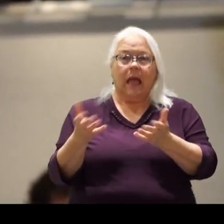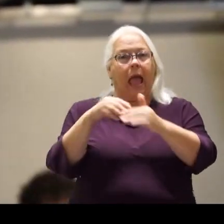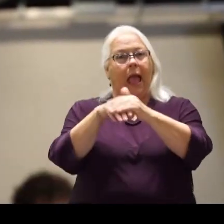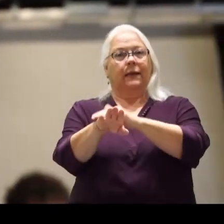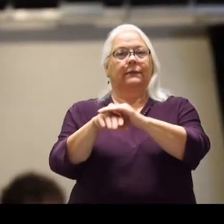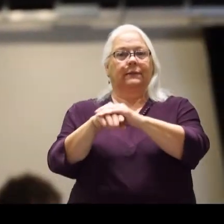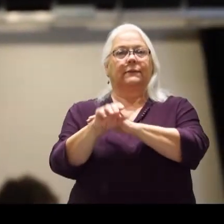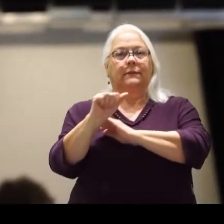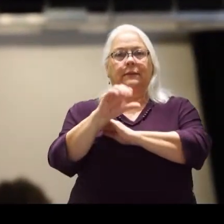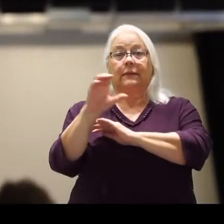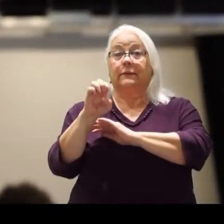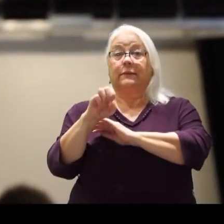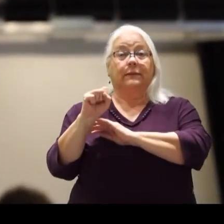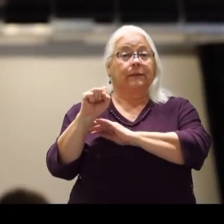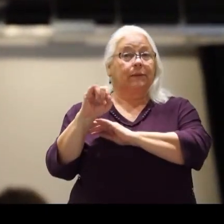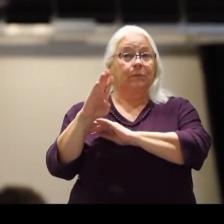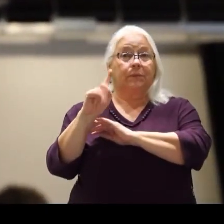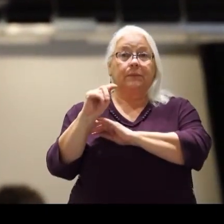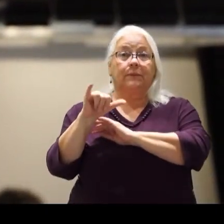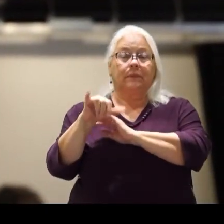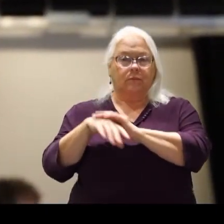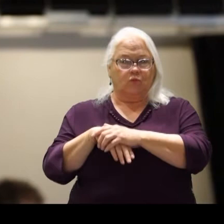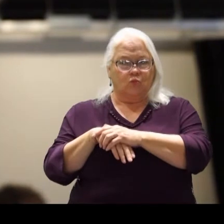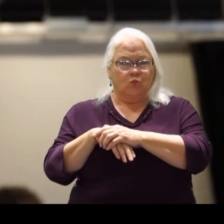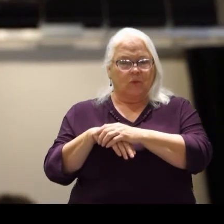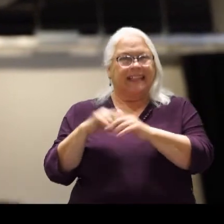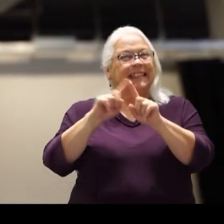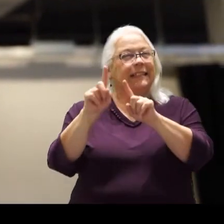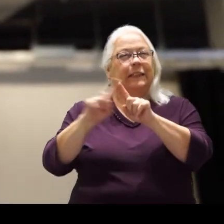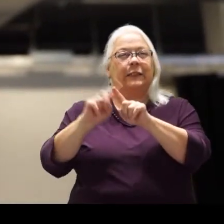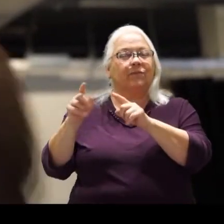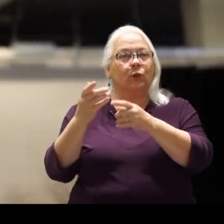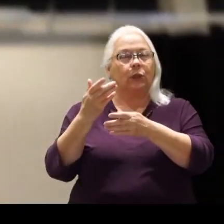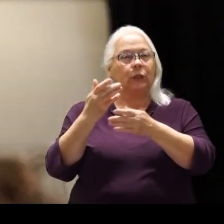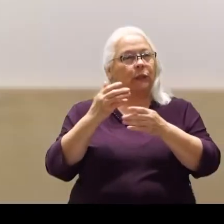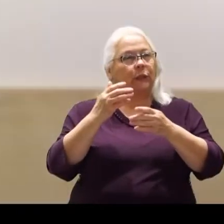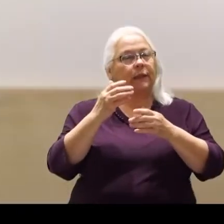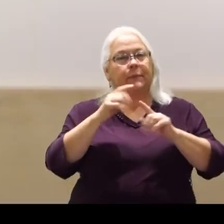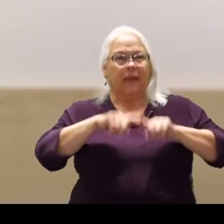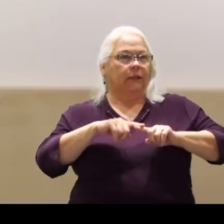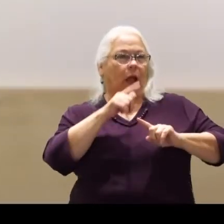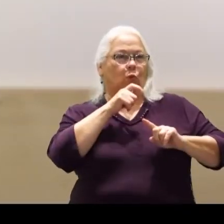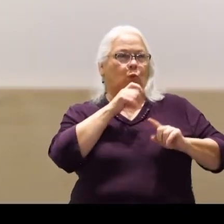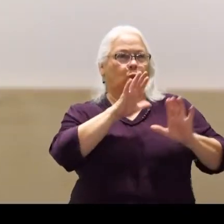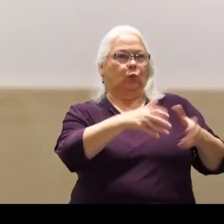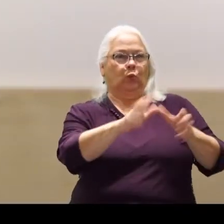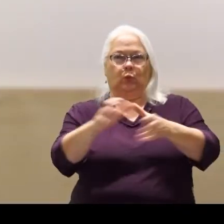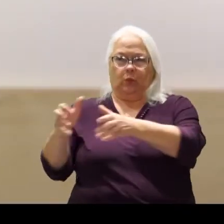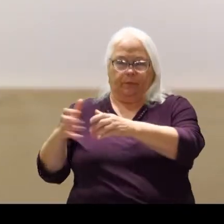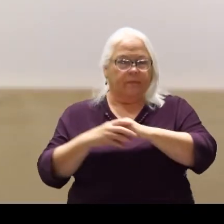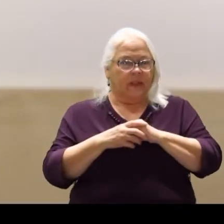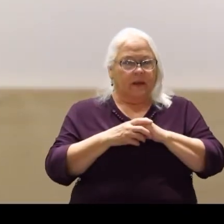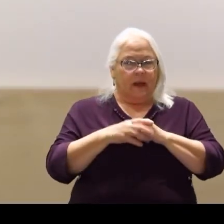are our accessibility. Mm-hmm. Accessibility to the different